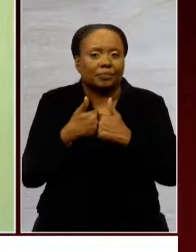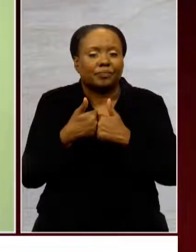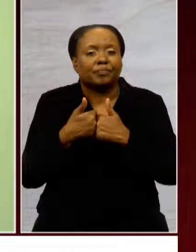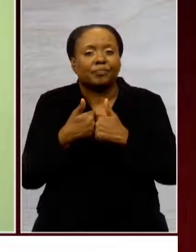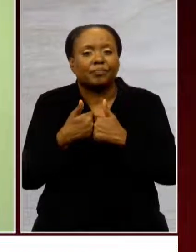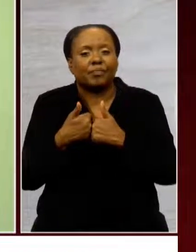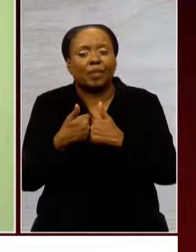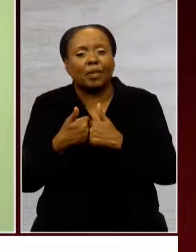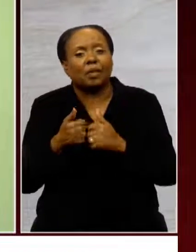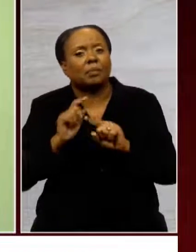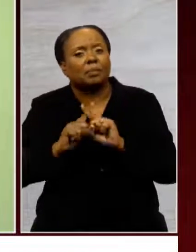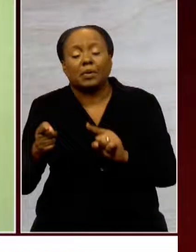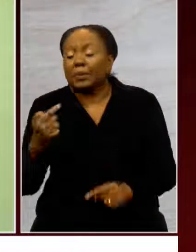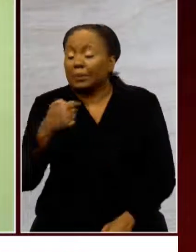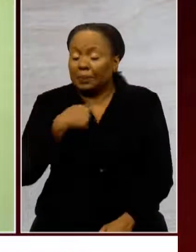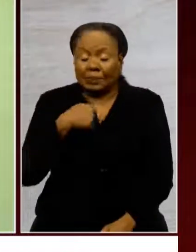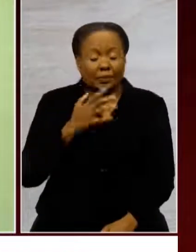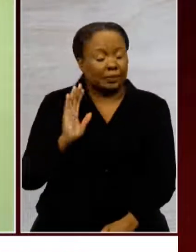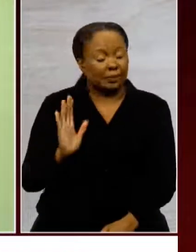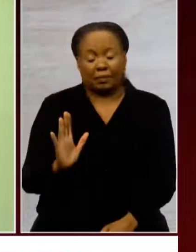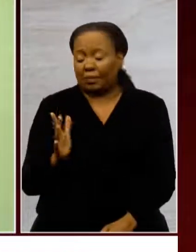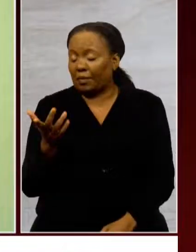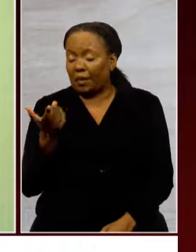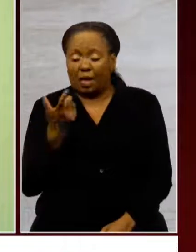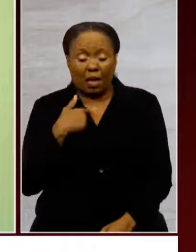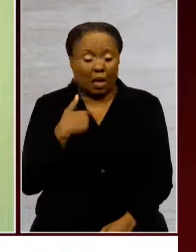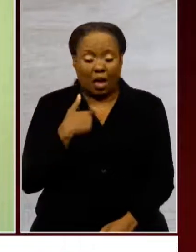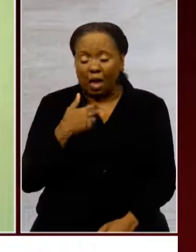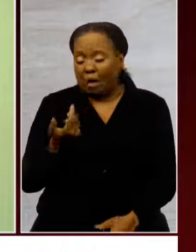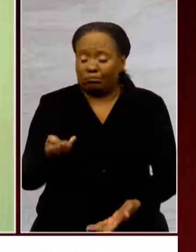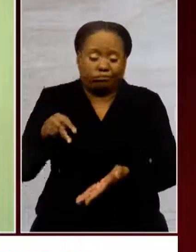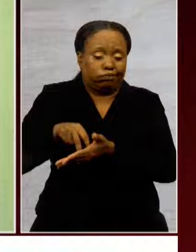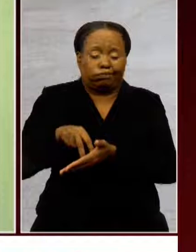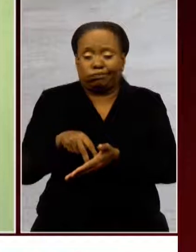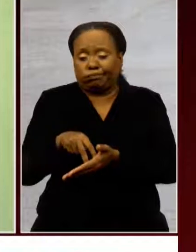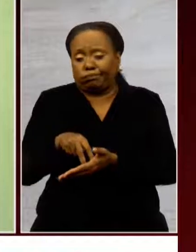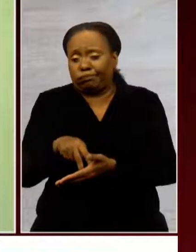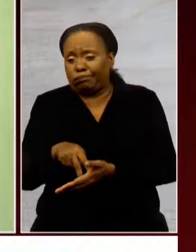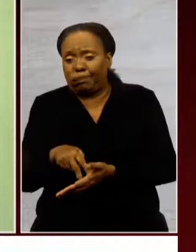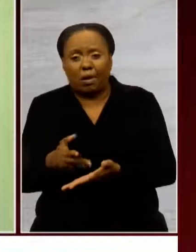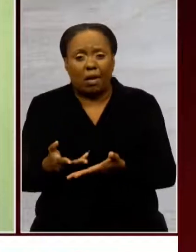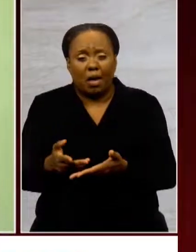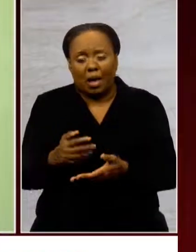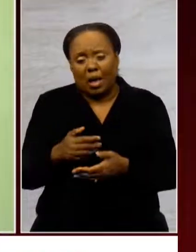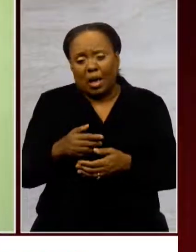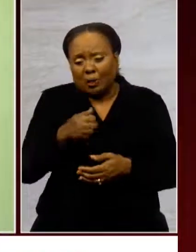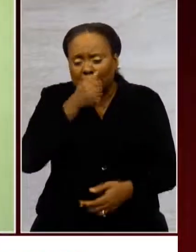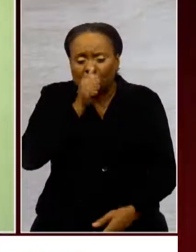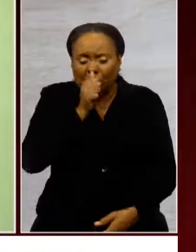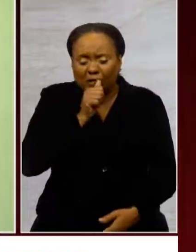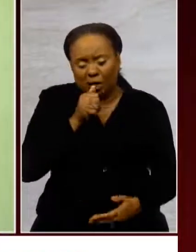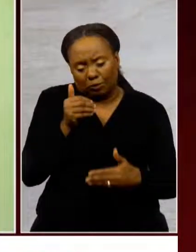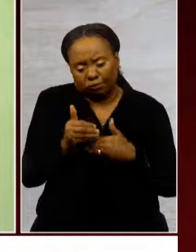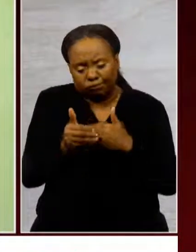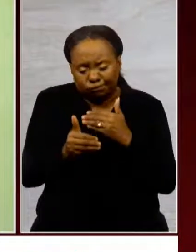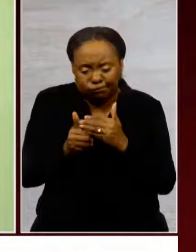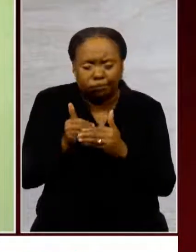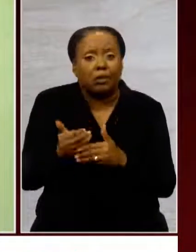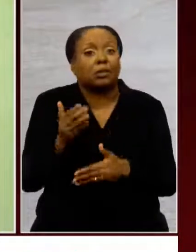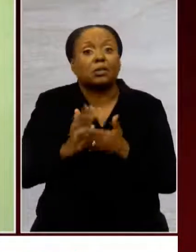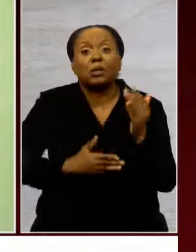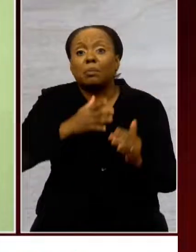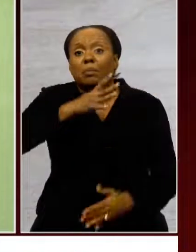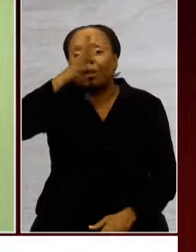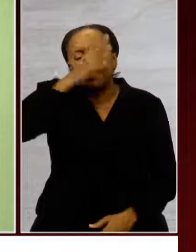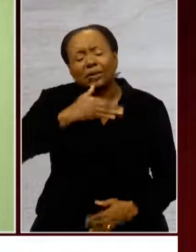of these parents who get up and make it happen. There are others that don't have that fight in them because they're already tired with the fact